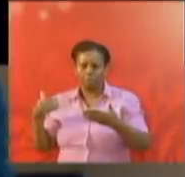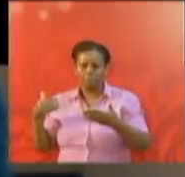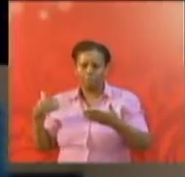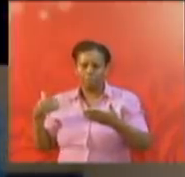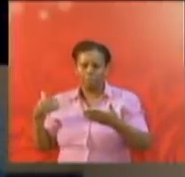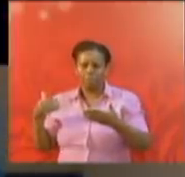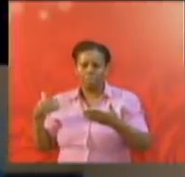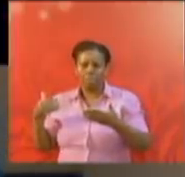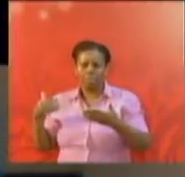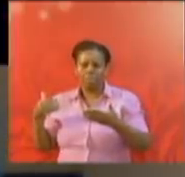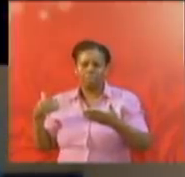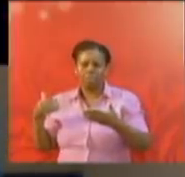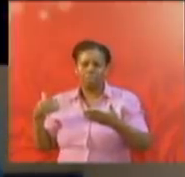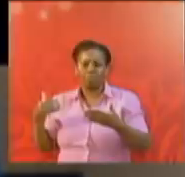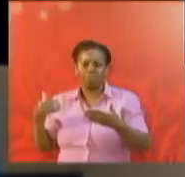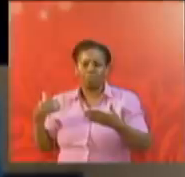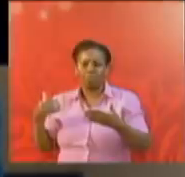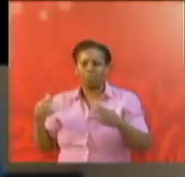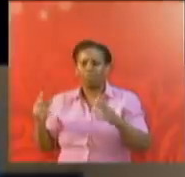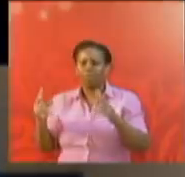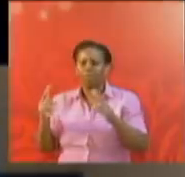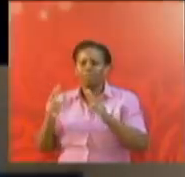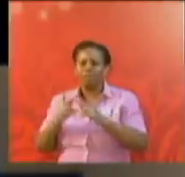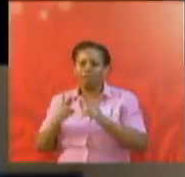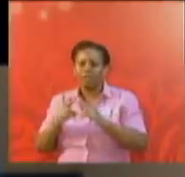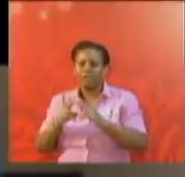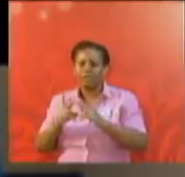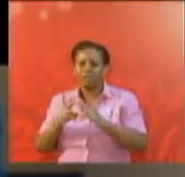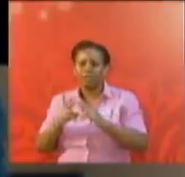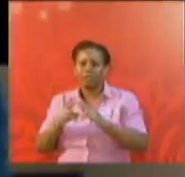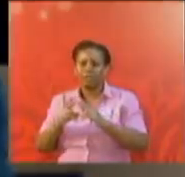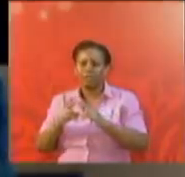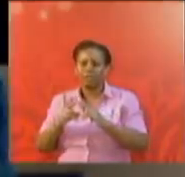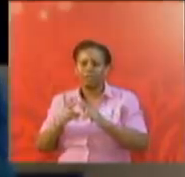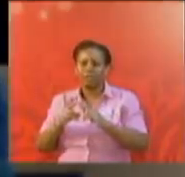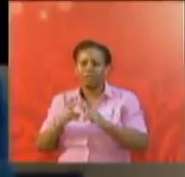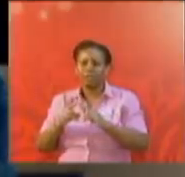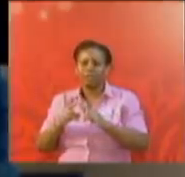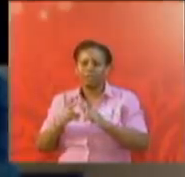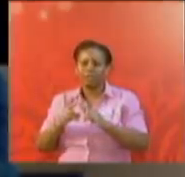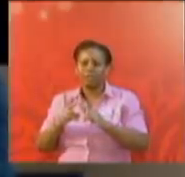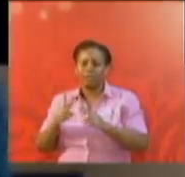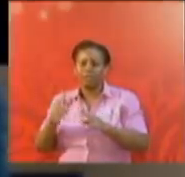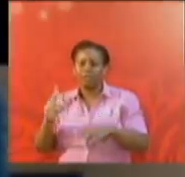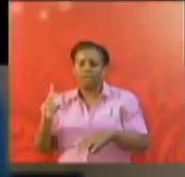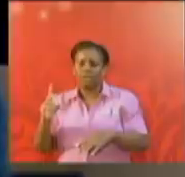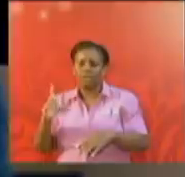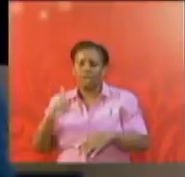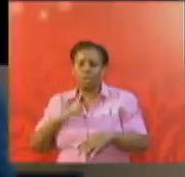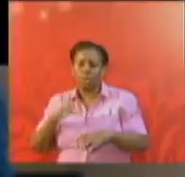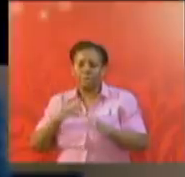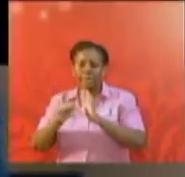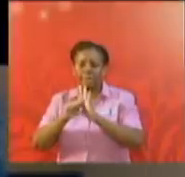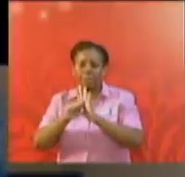acute long COVID symptoms, and how has that actually manifested in patients